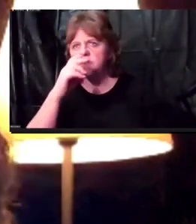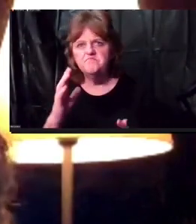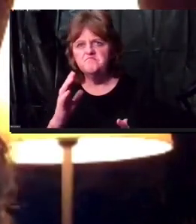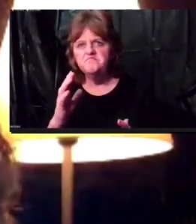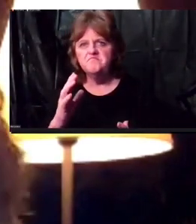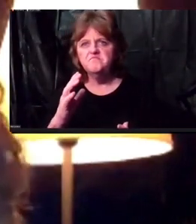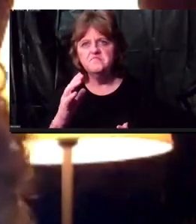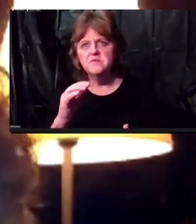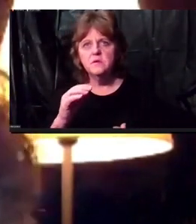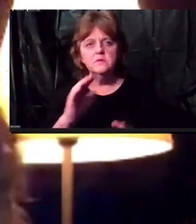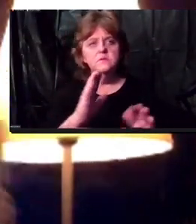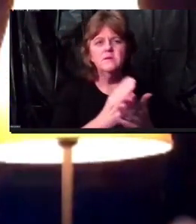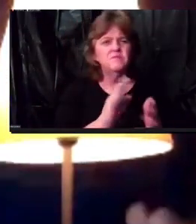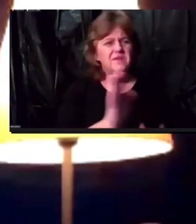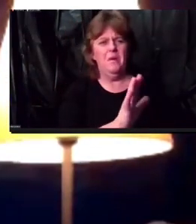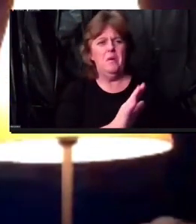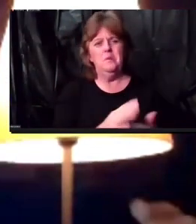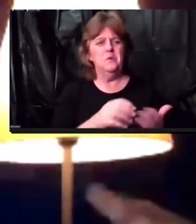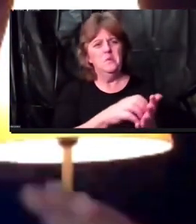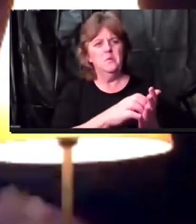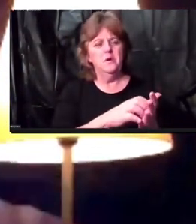things think it's not severe enough.